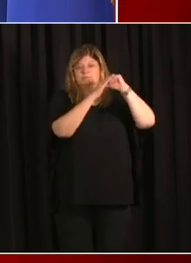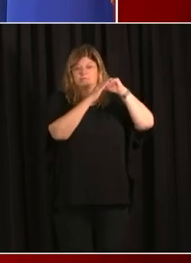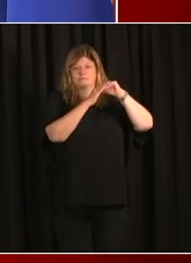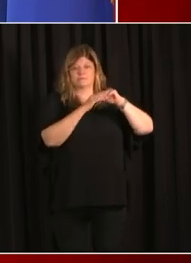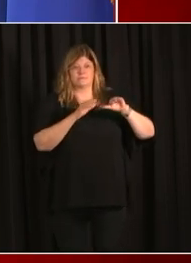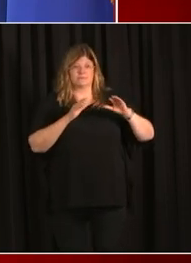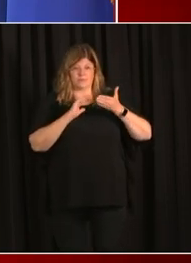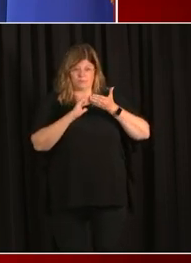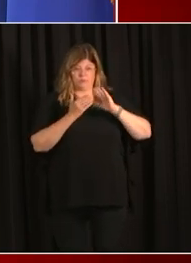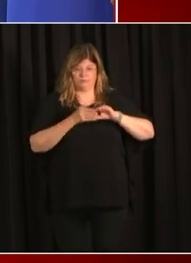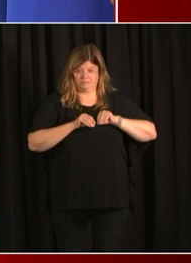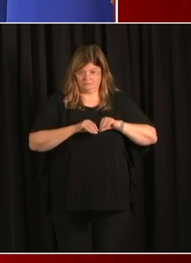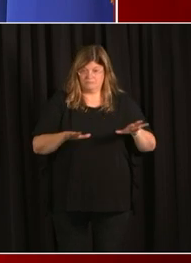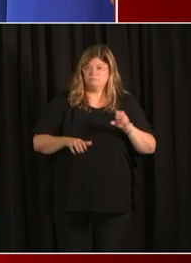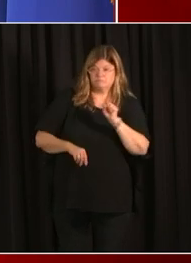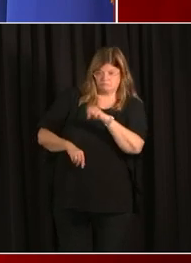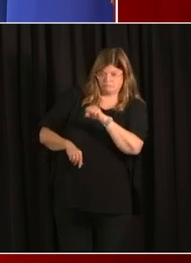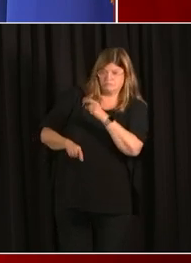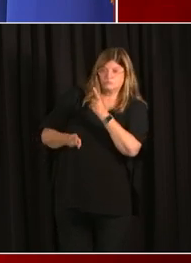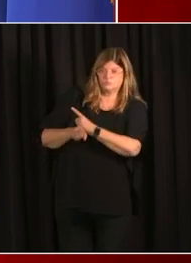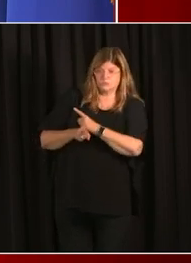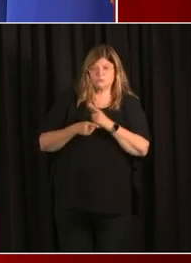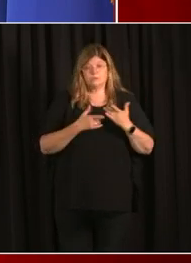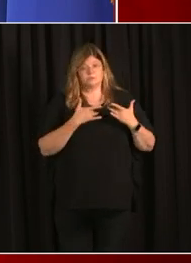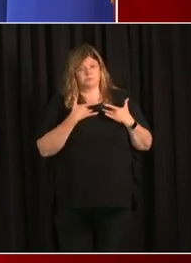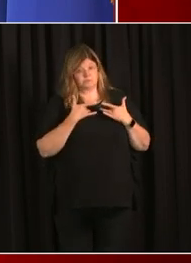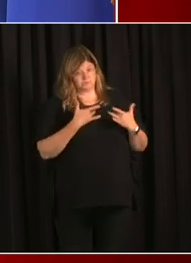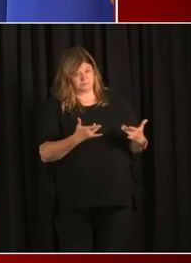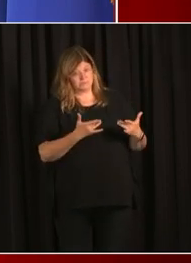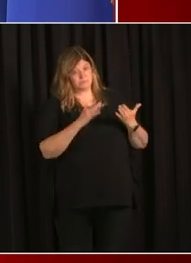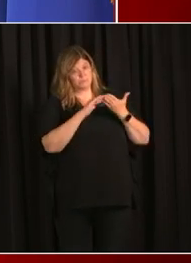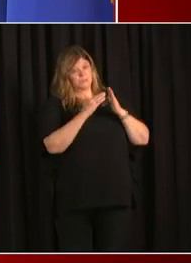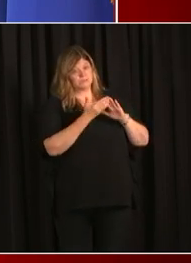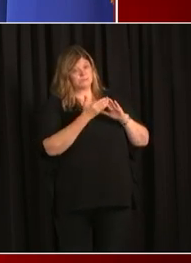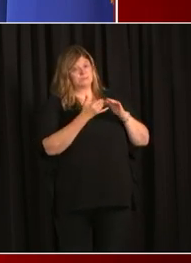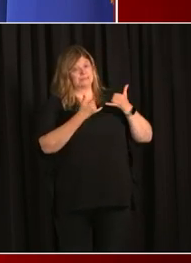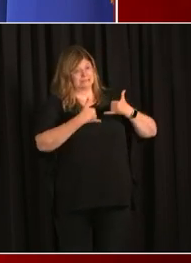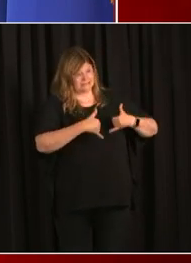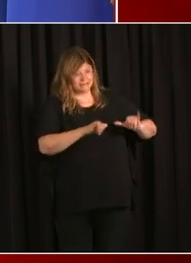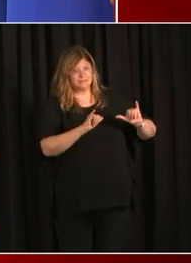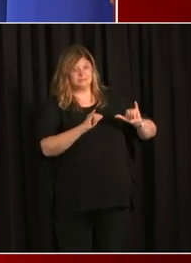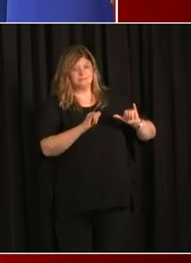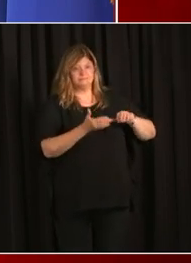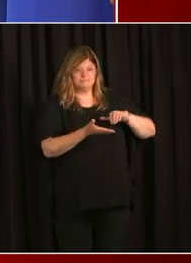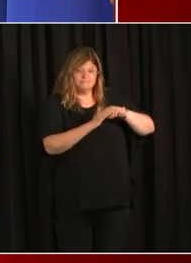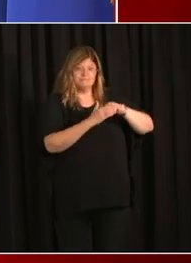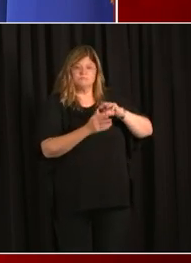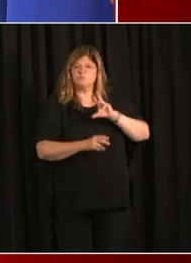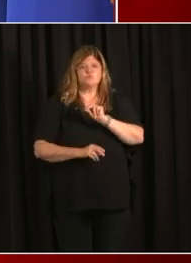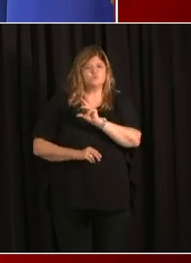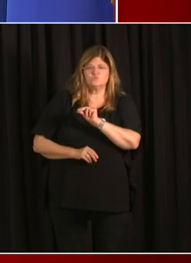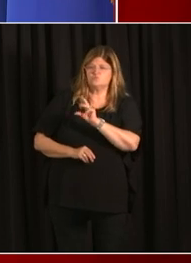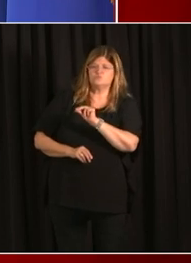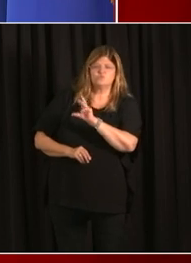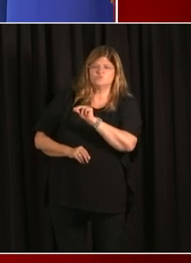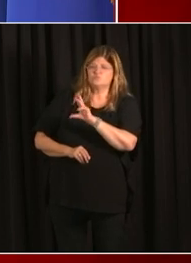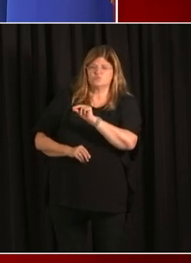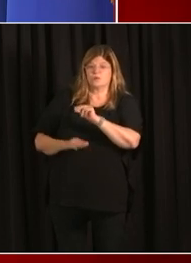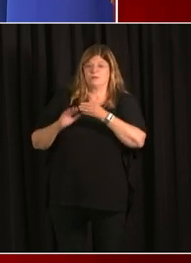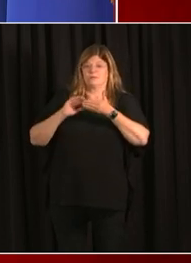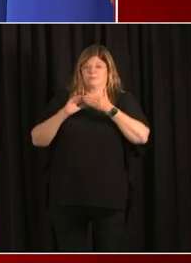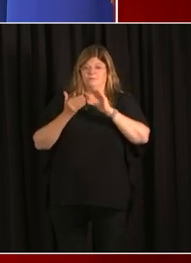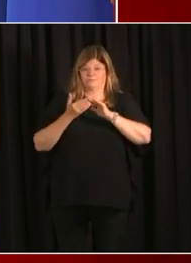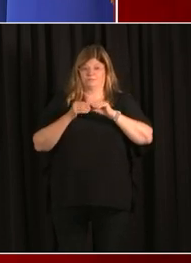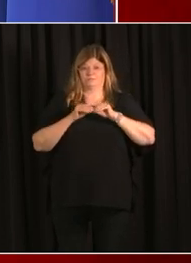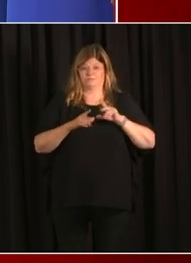So is the trend that community spread is still increasing? No. So think of it this way. Community spread is not a